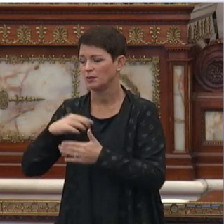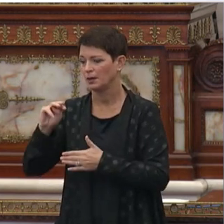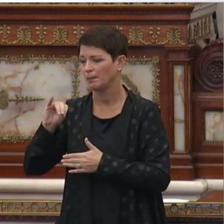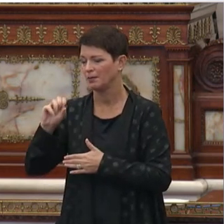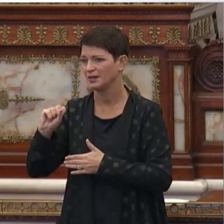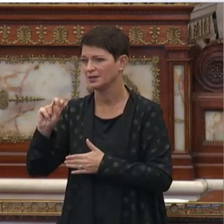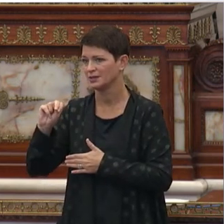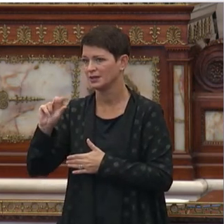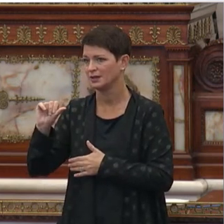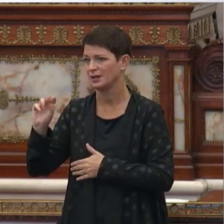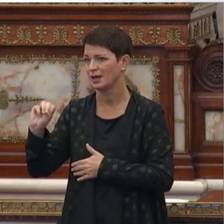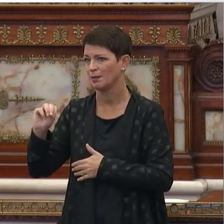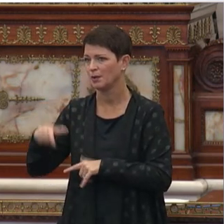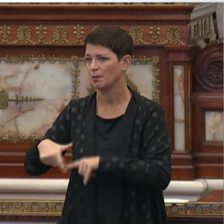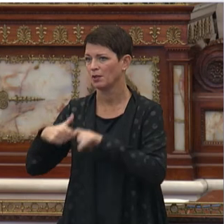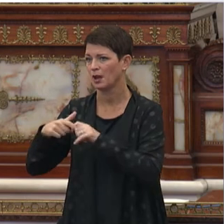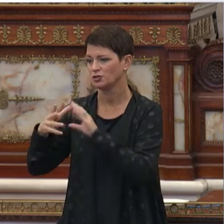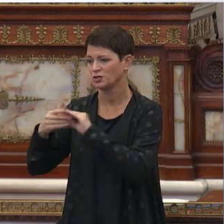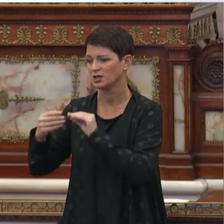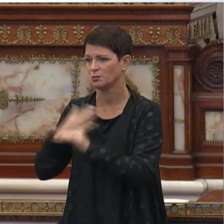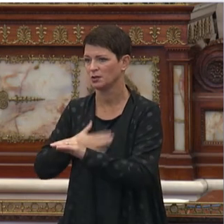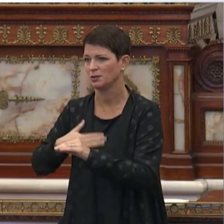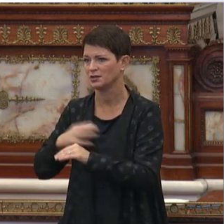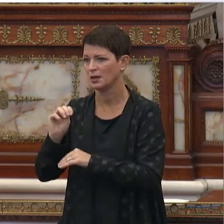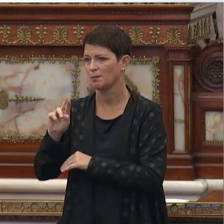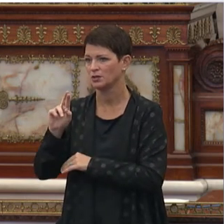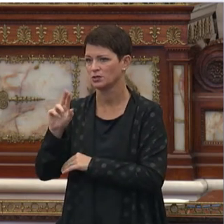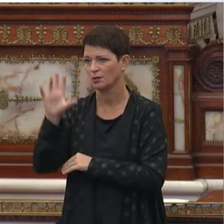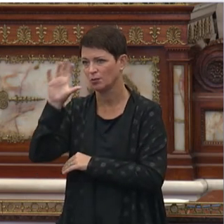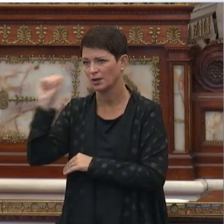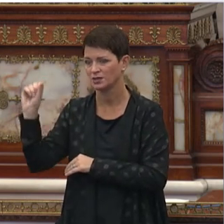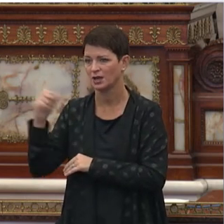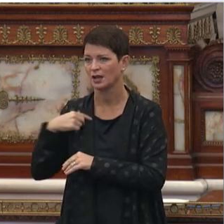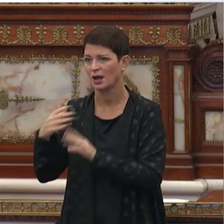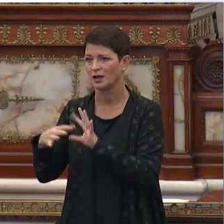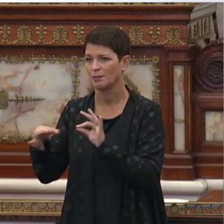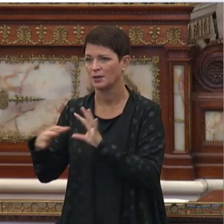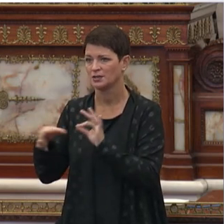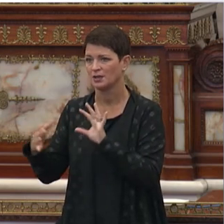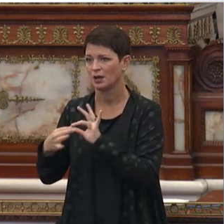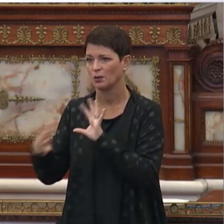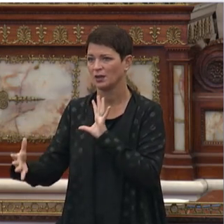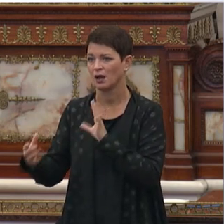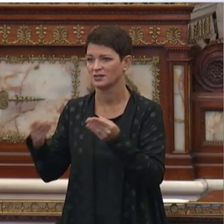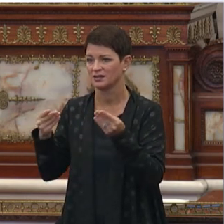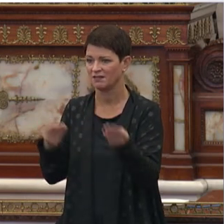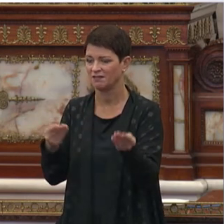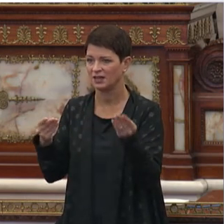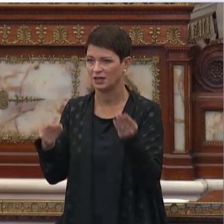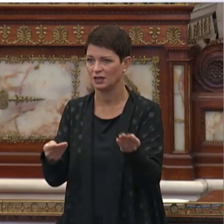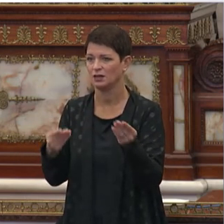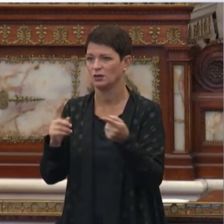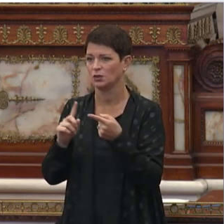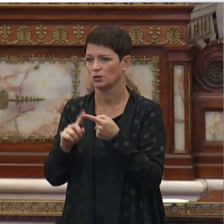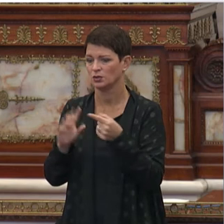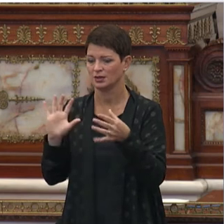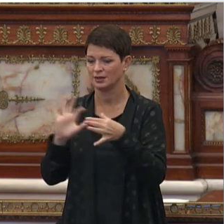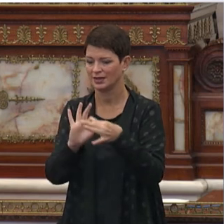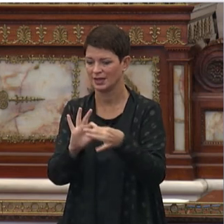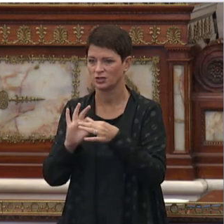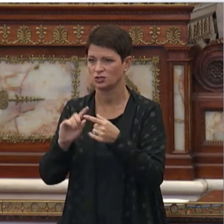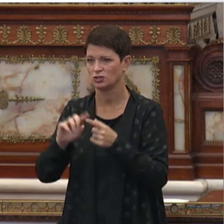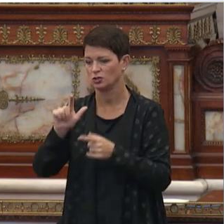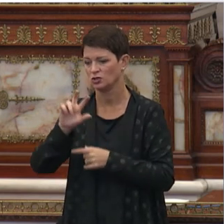Ms. Nam, could you pause your testimony briefly? Mr. President, I've gotten a message that we've lost the feed, the